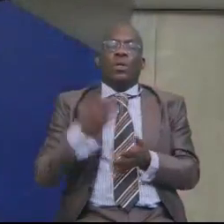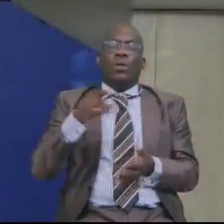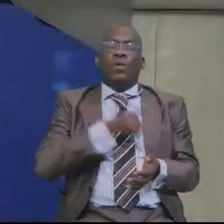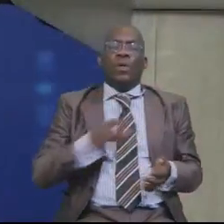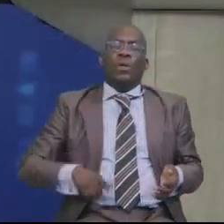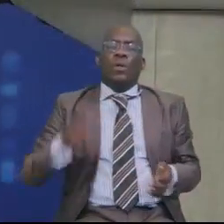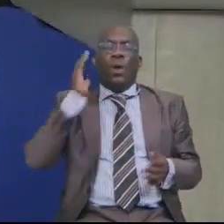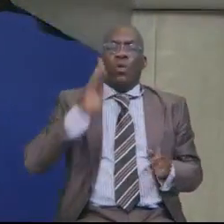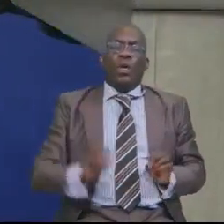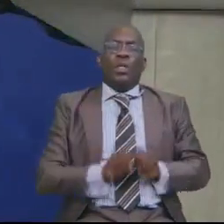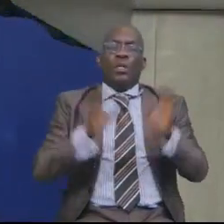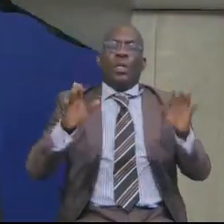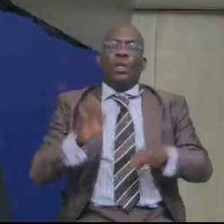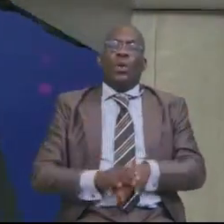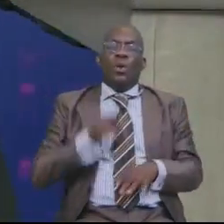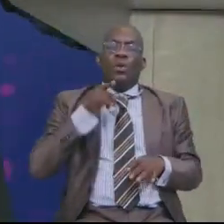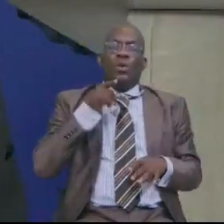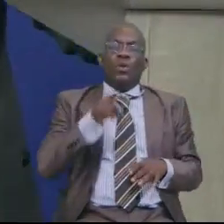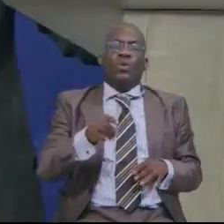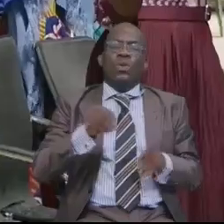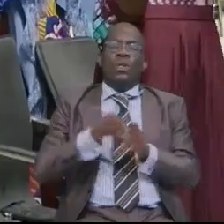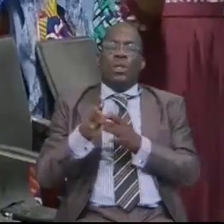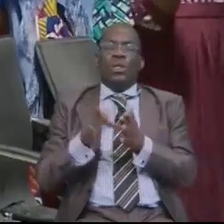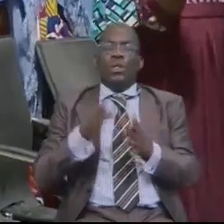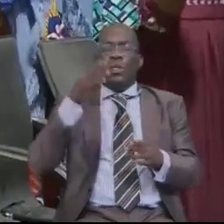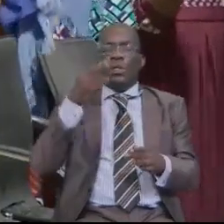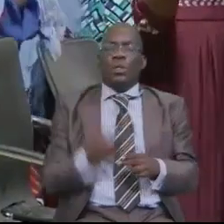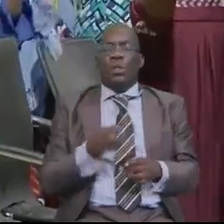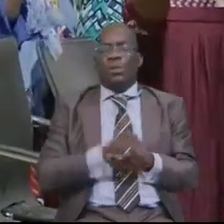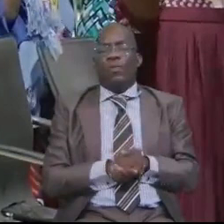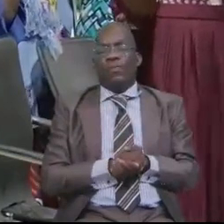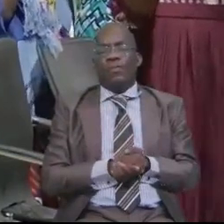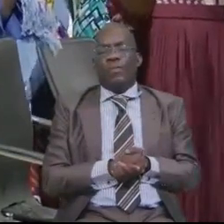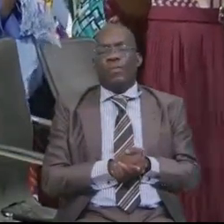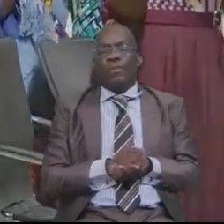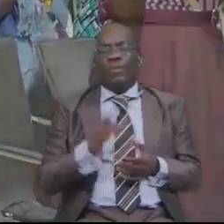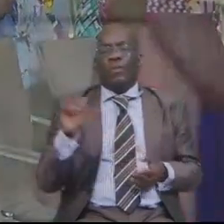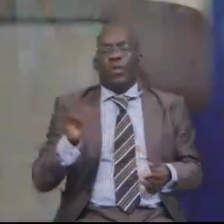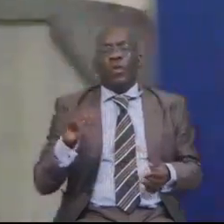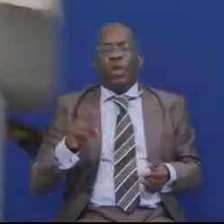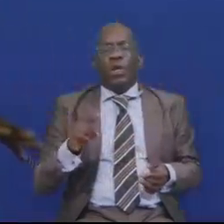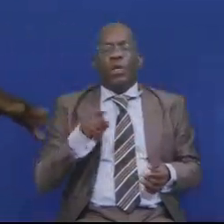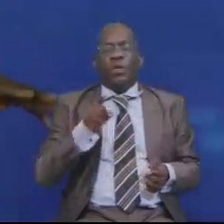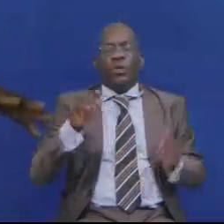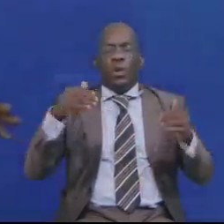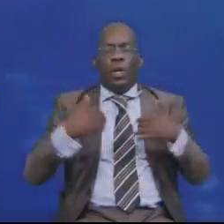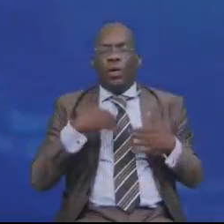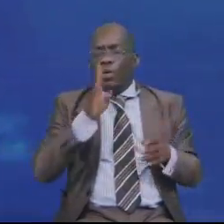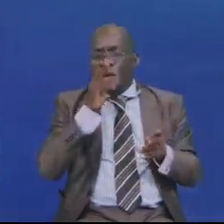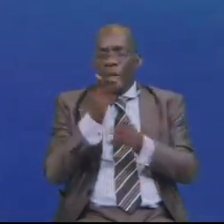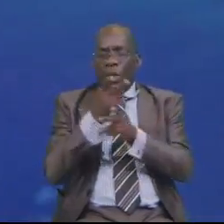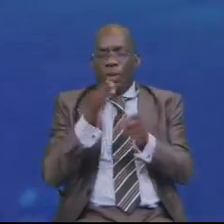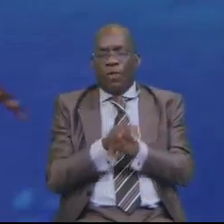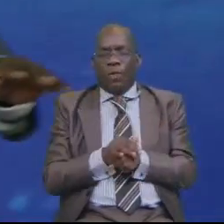will shine upon you in Jesus' name. Where you are being careful